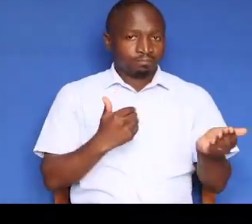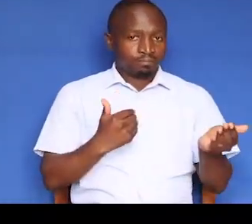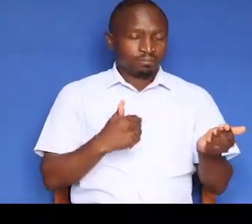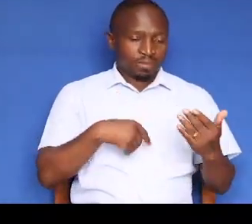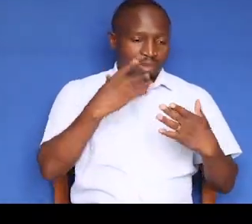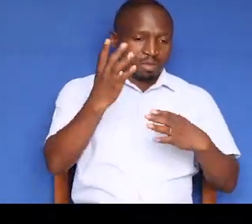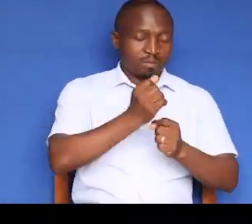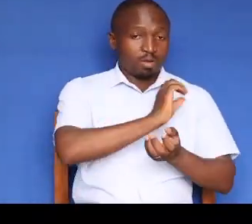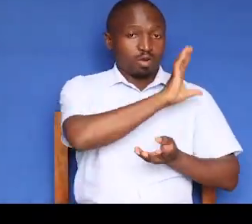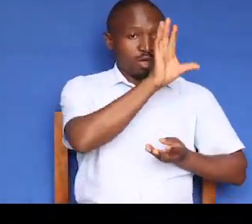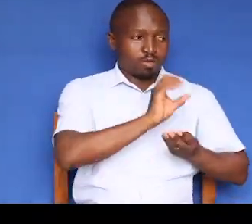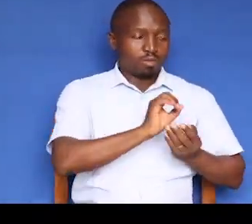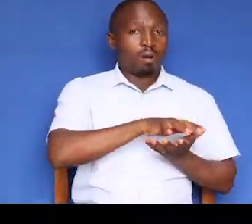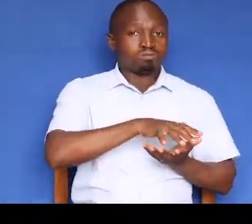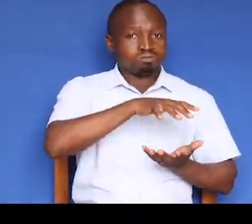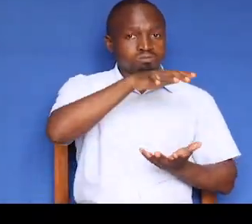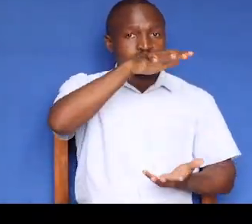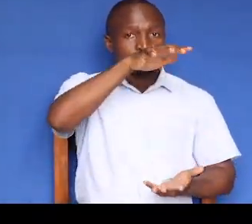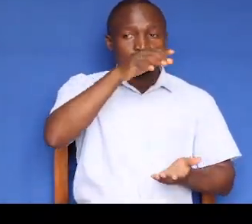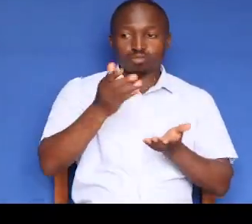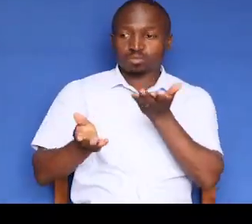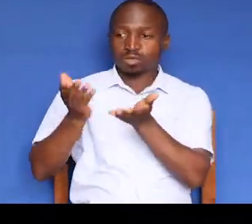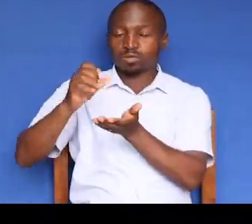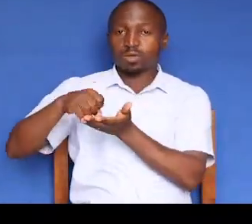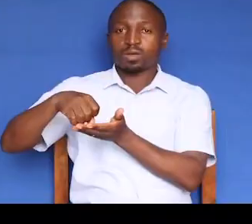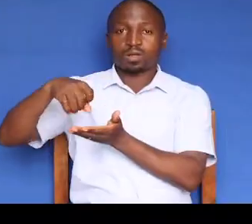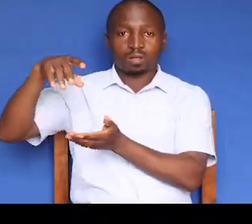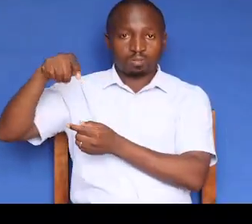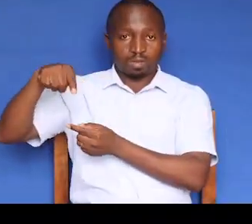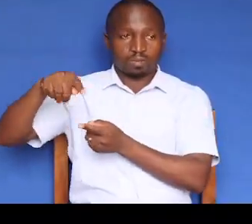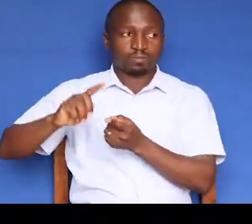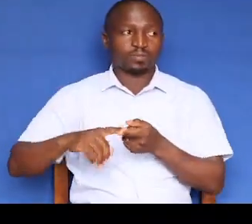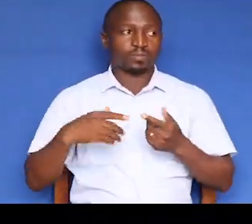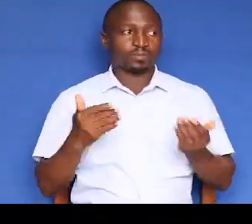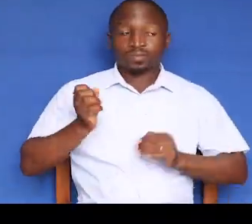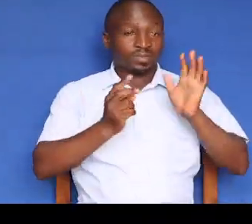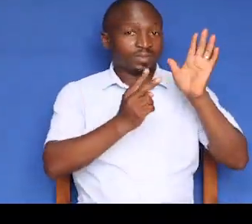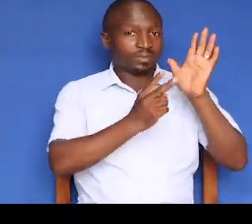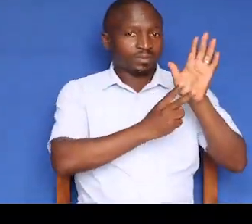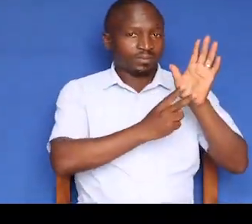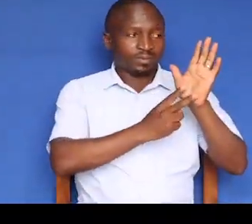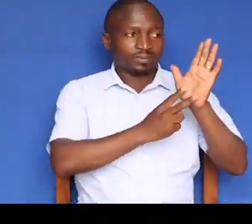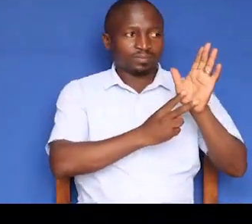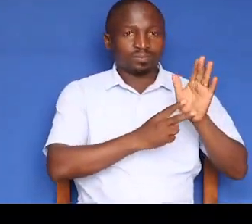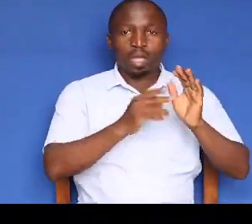because total revenue is greater than total cost. At 7